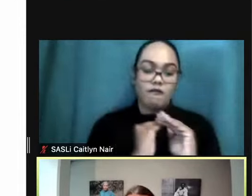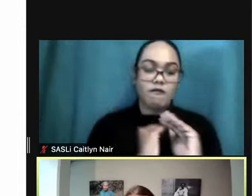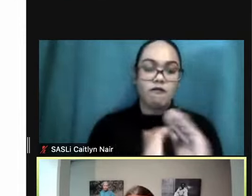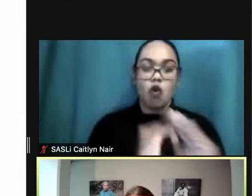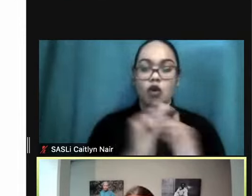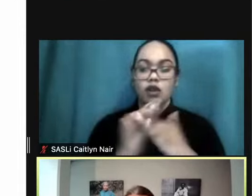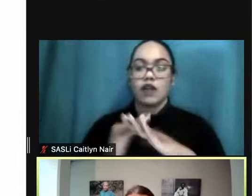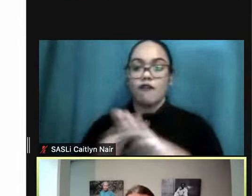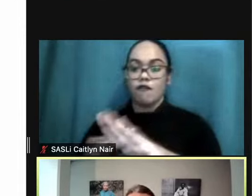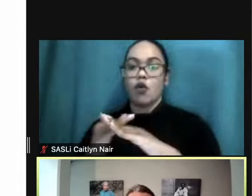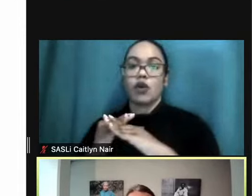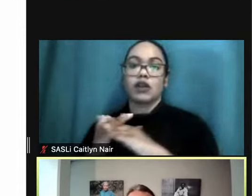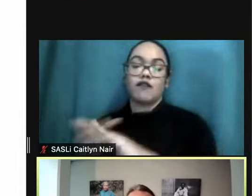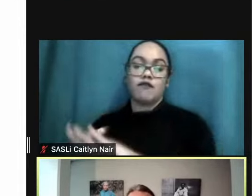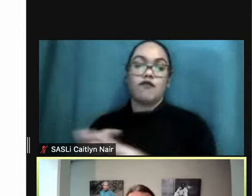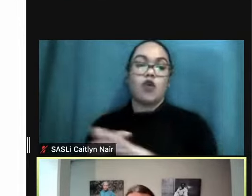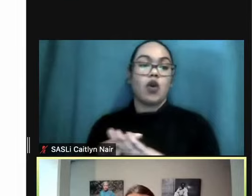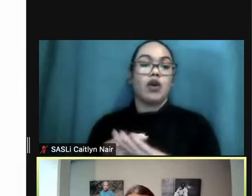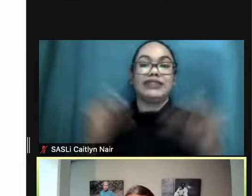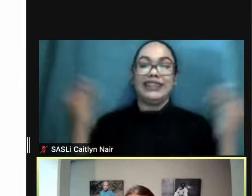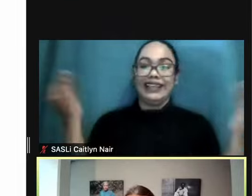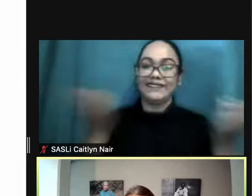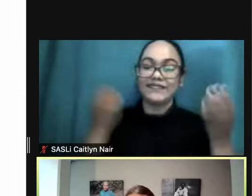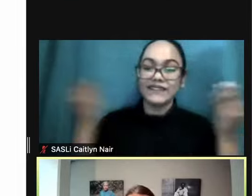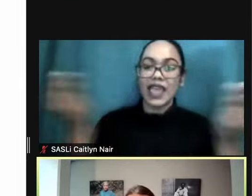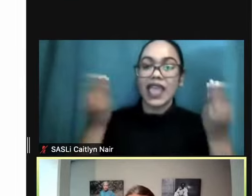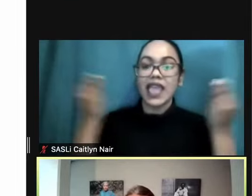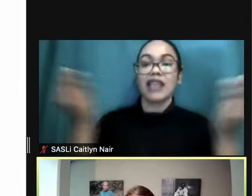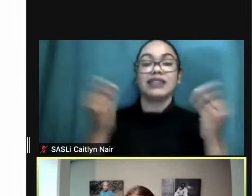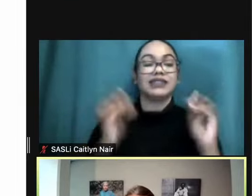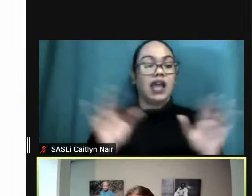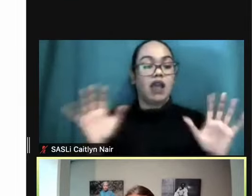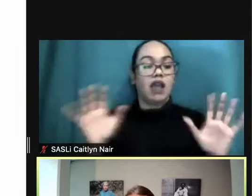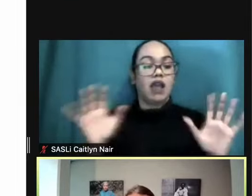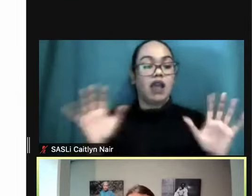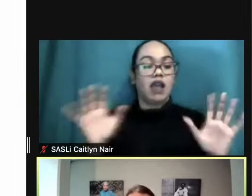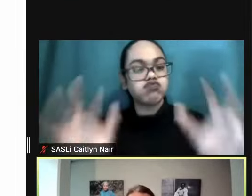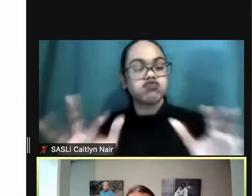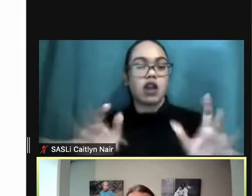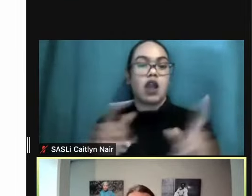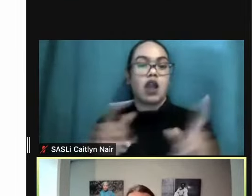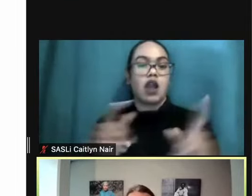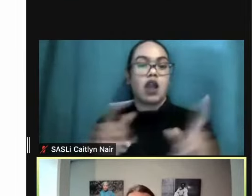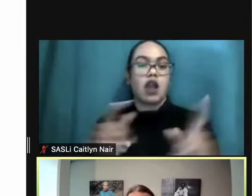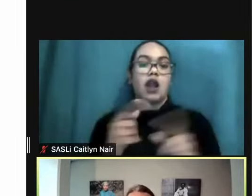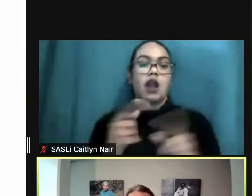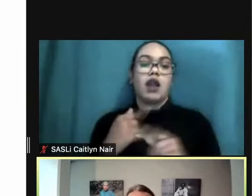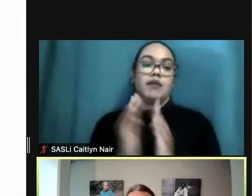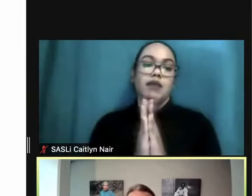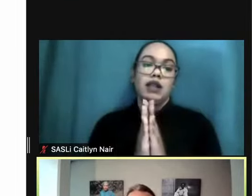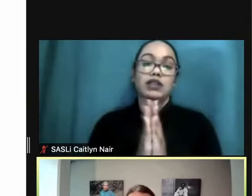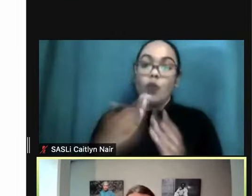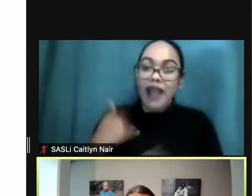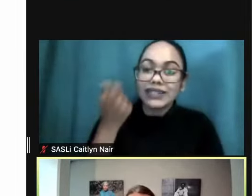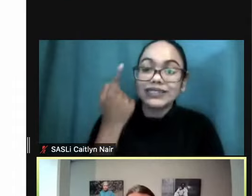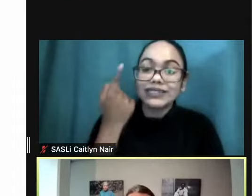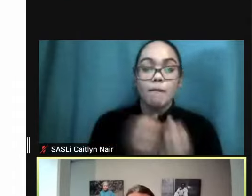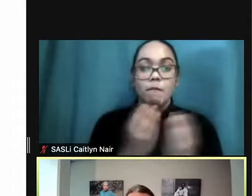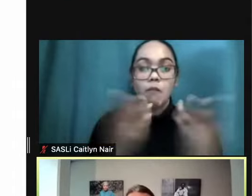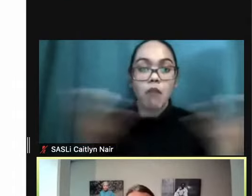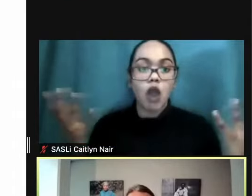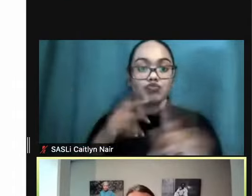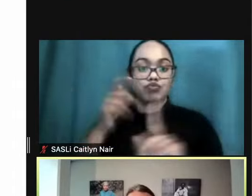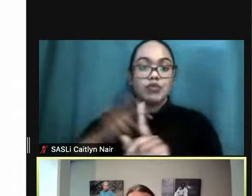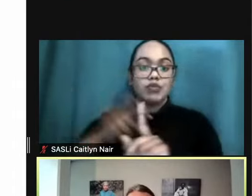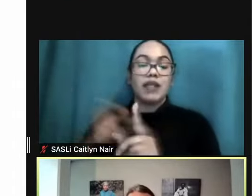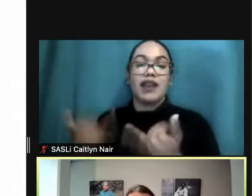super spreading events, cluster outbreaks. We understand that many people is finishing school,